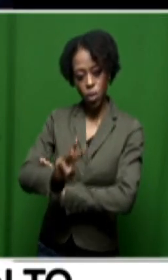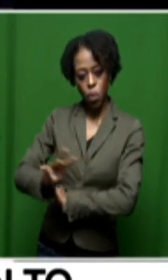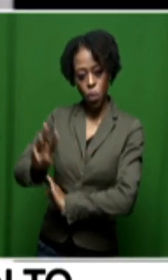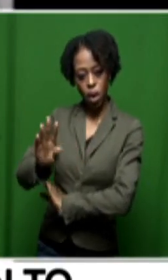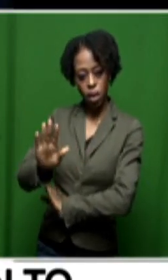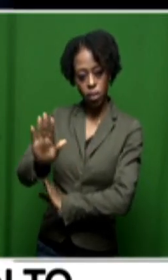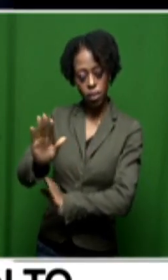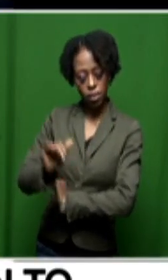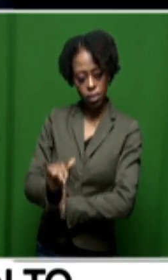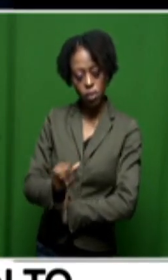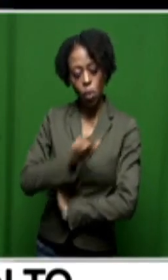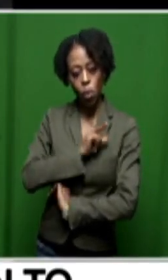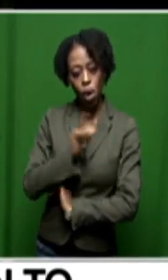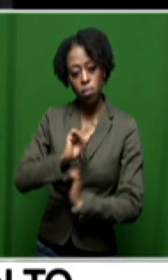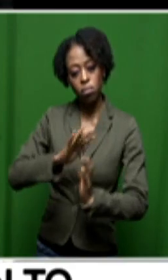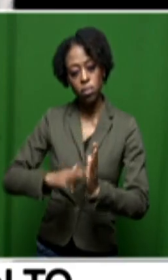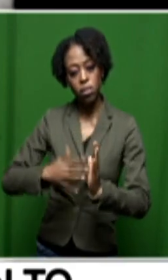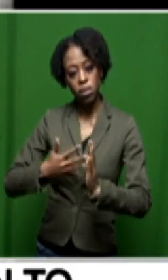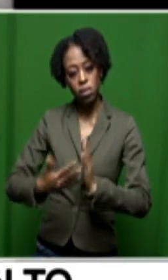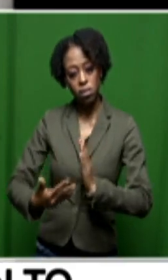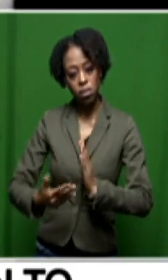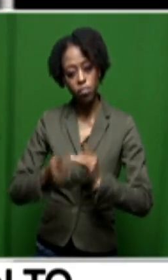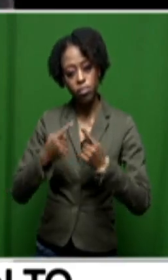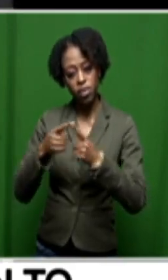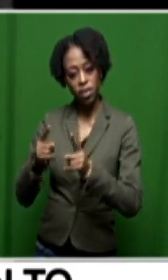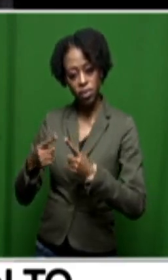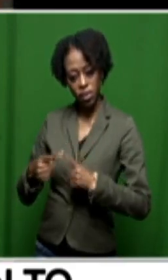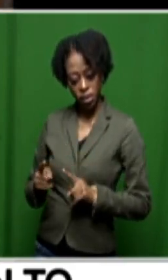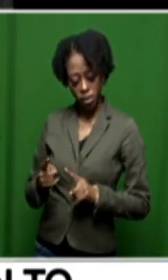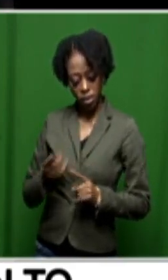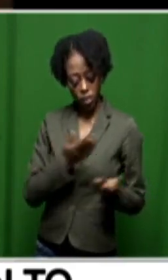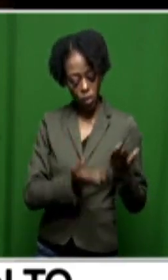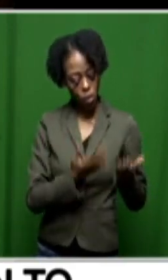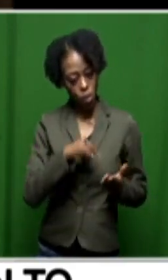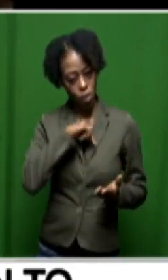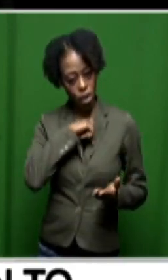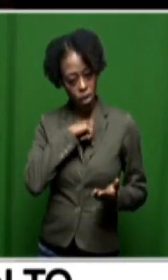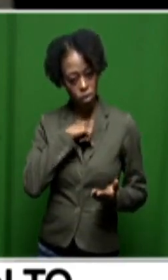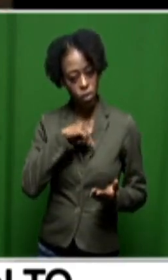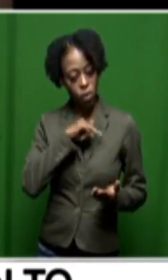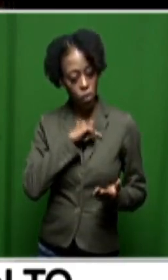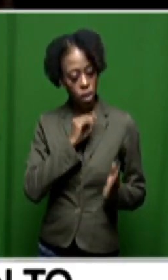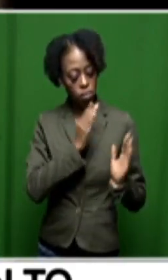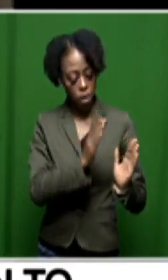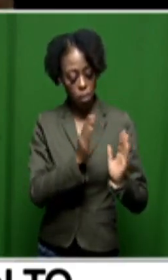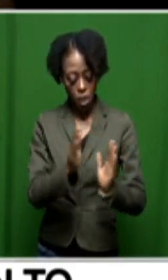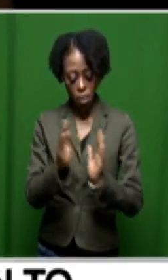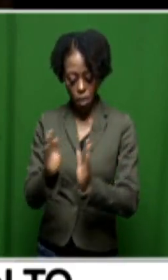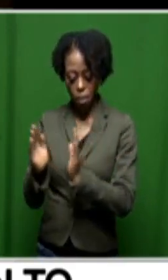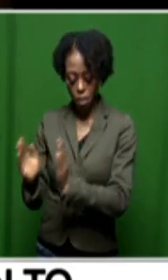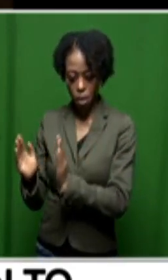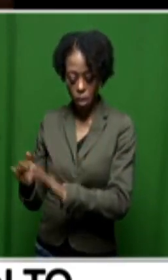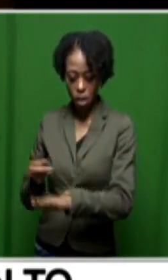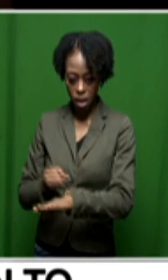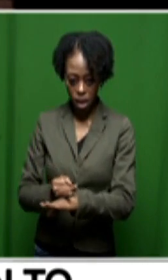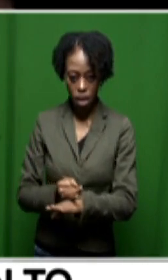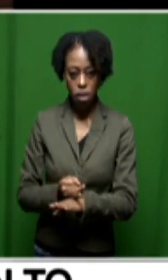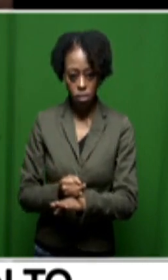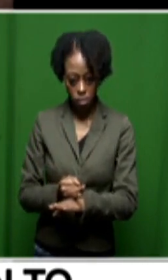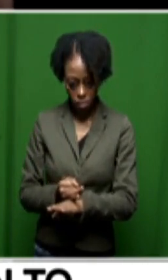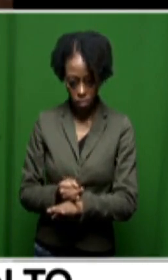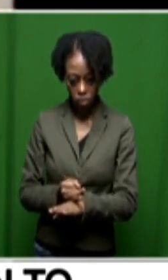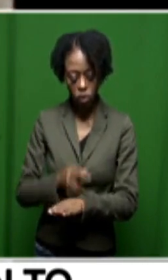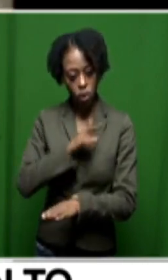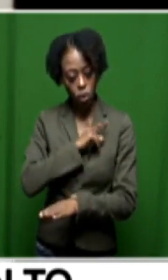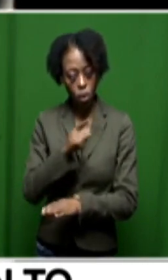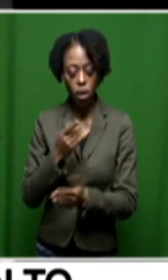countries, you'll find that the schedules are different to ours. We try to get all these vaccines put in early as possible